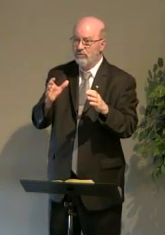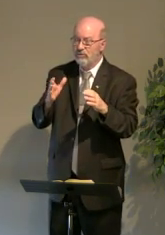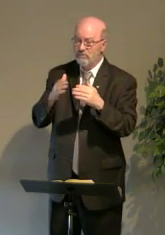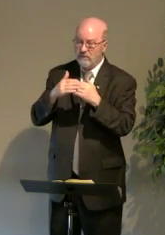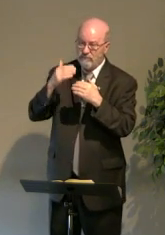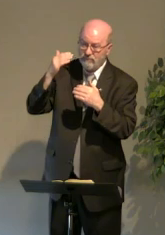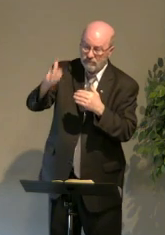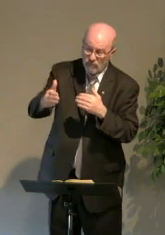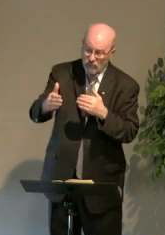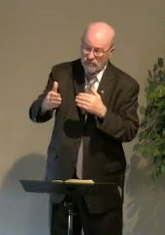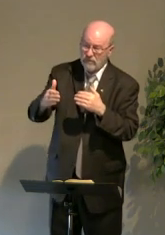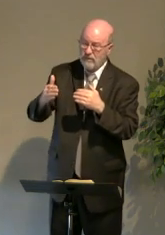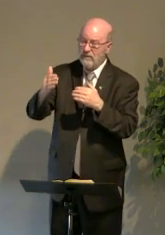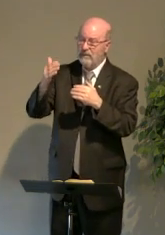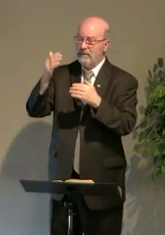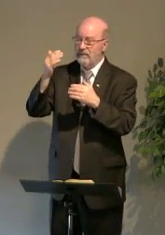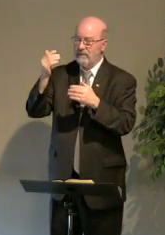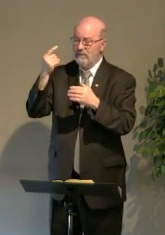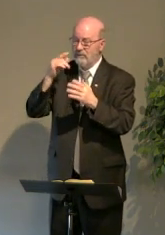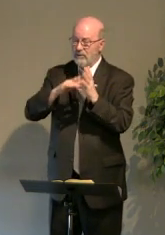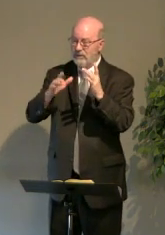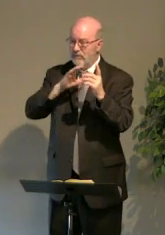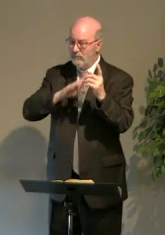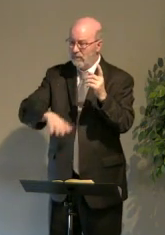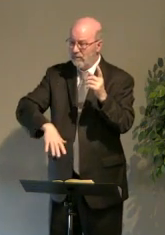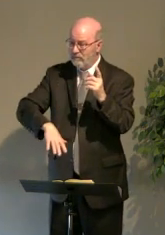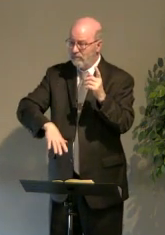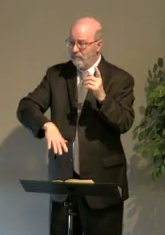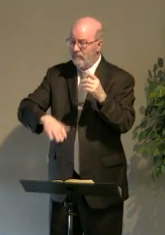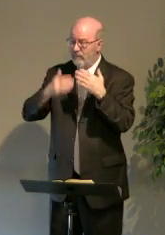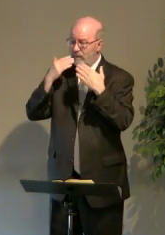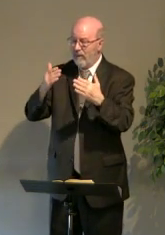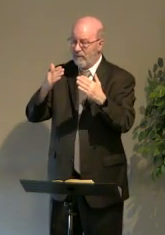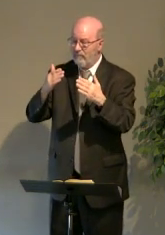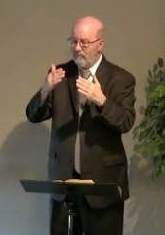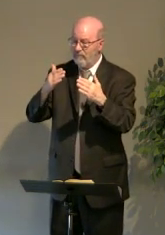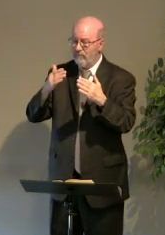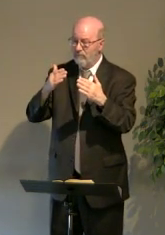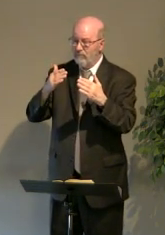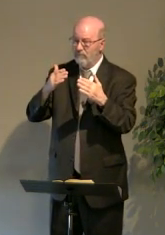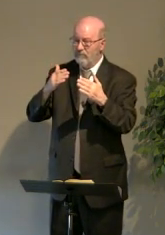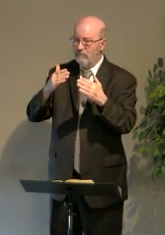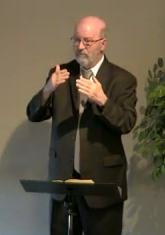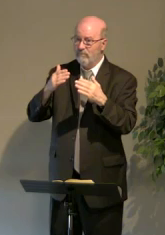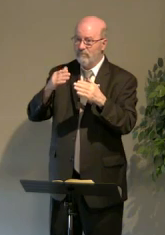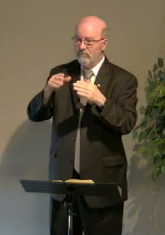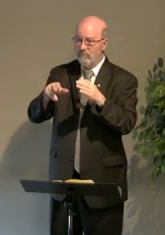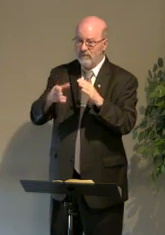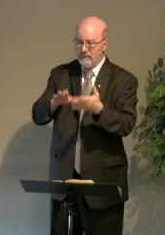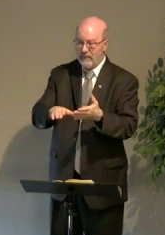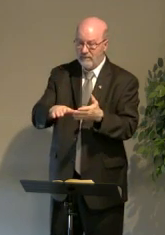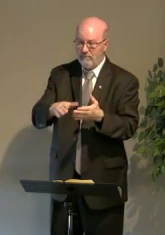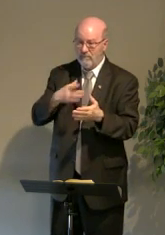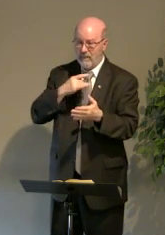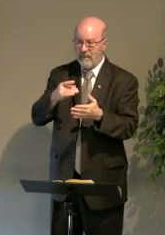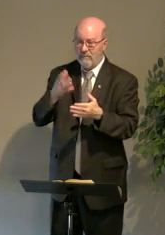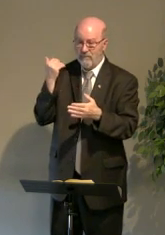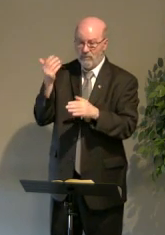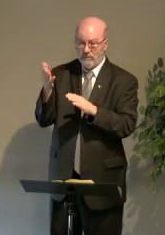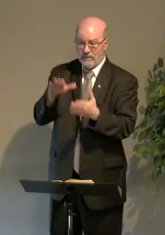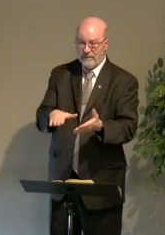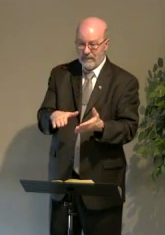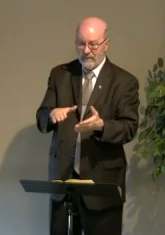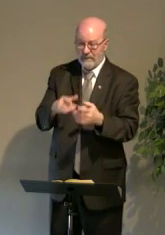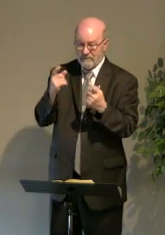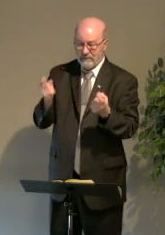forward and advance the cause of Christ. I'm thankful for the analogy. I don't like death, but I like to remember the fact that I was dead in